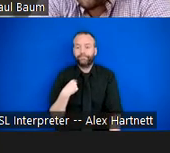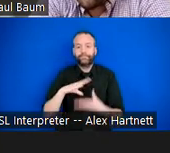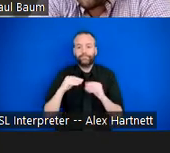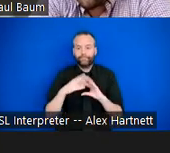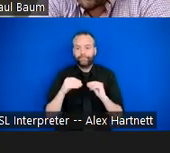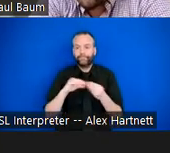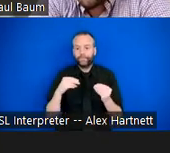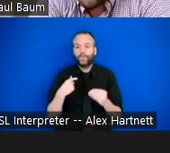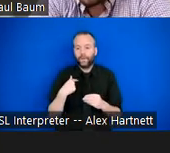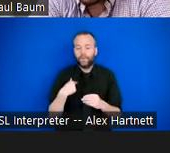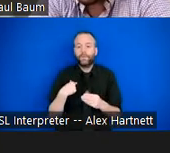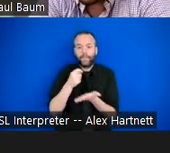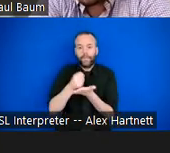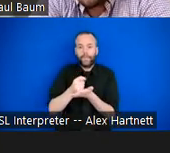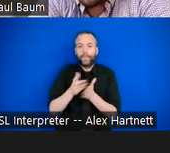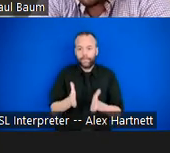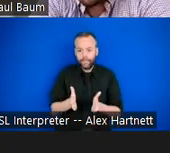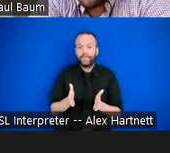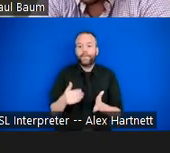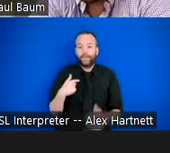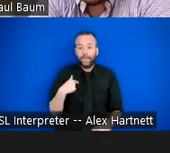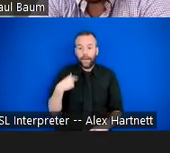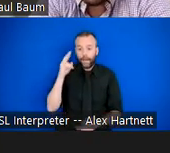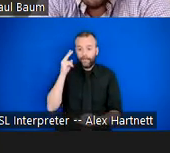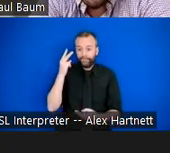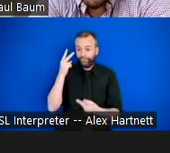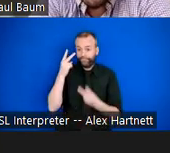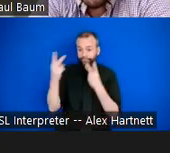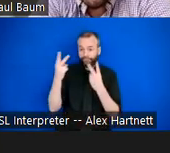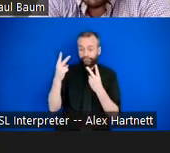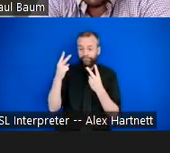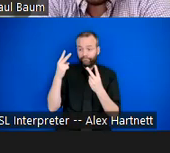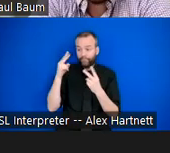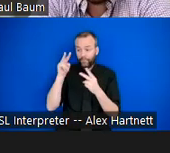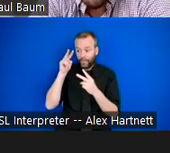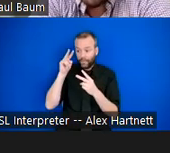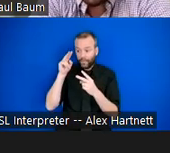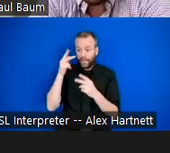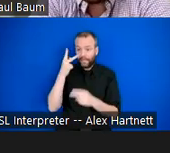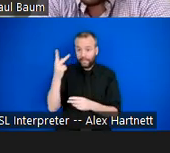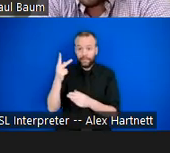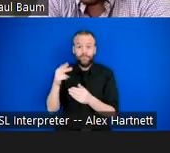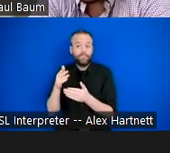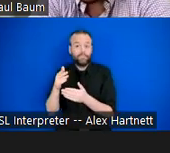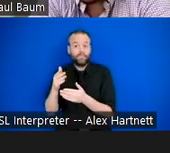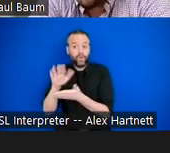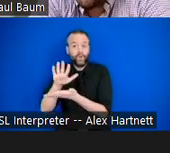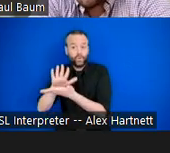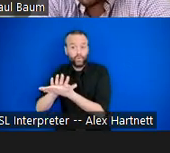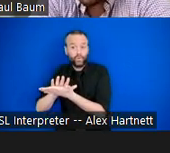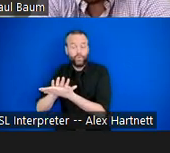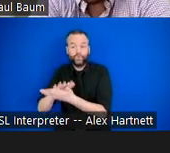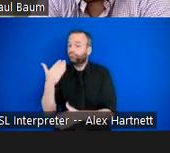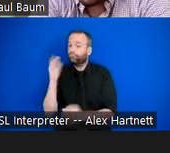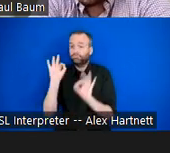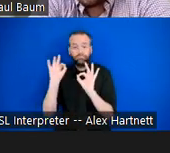youth. Okay, I did see there a lot of schools that were great when it came to